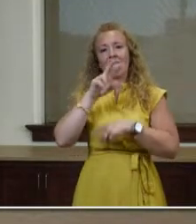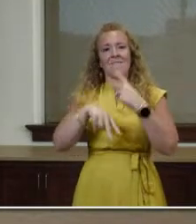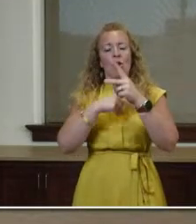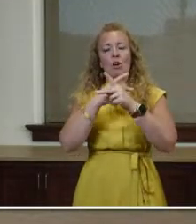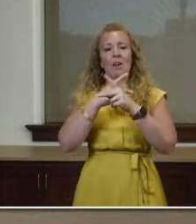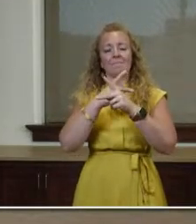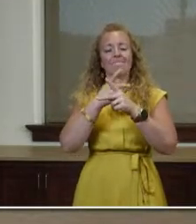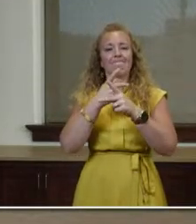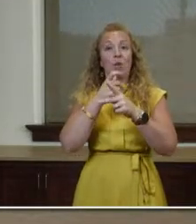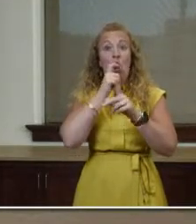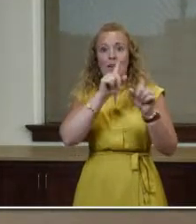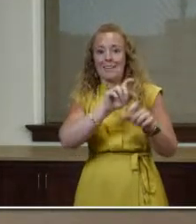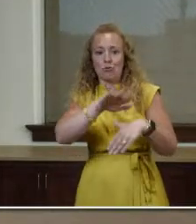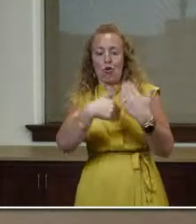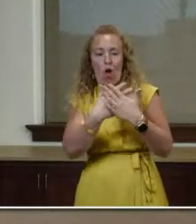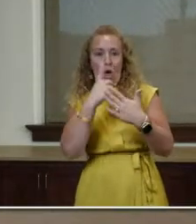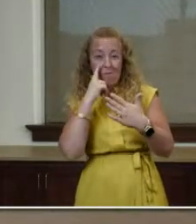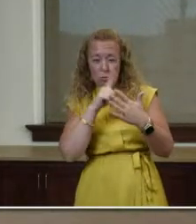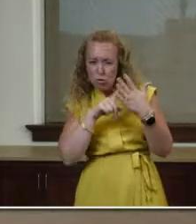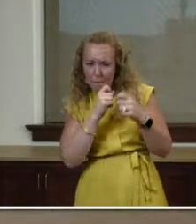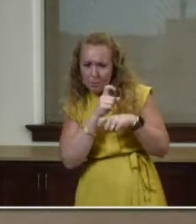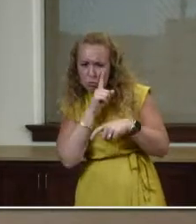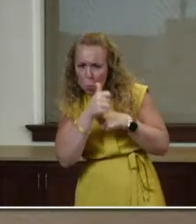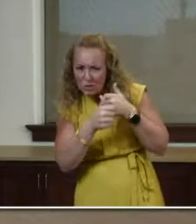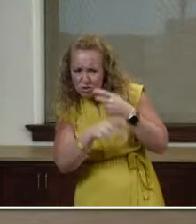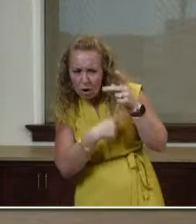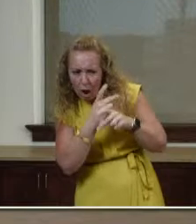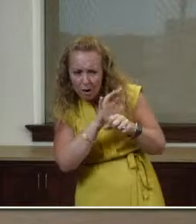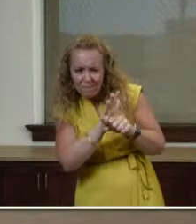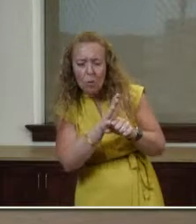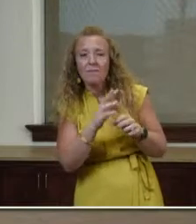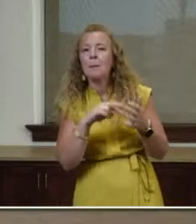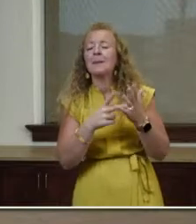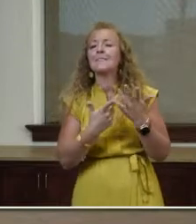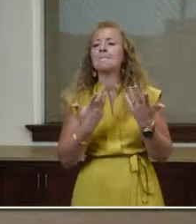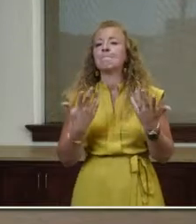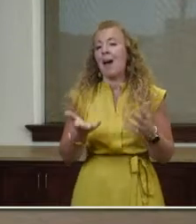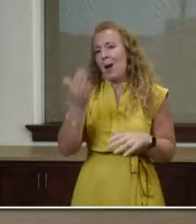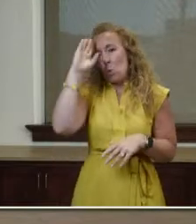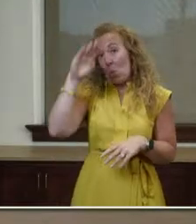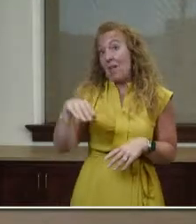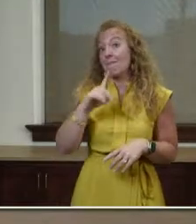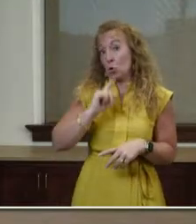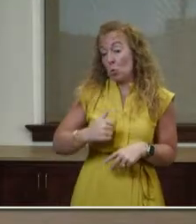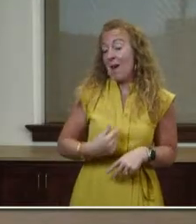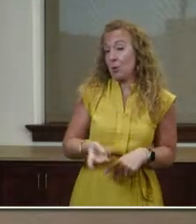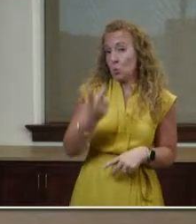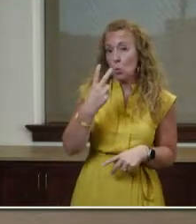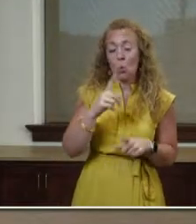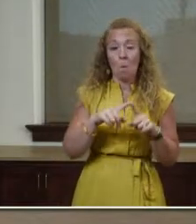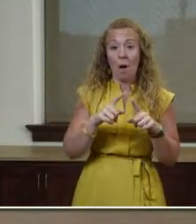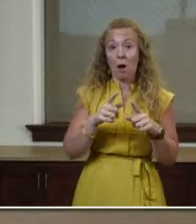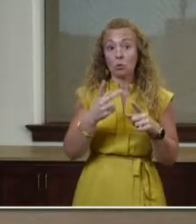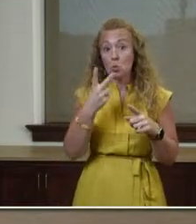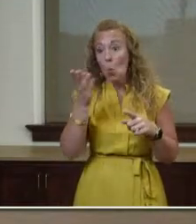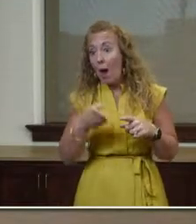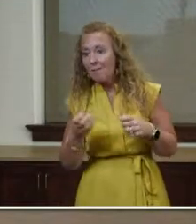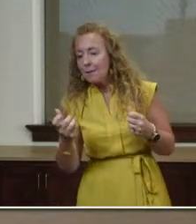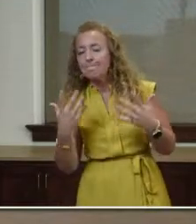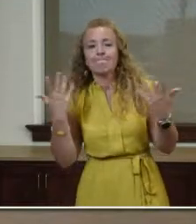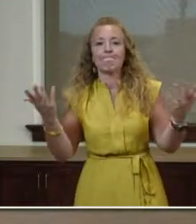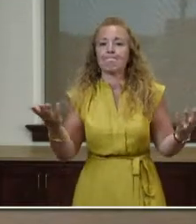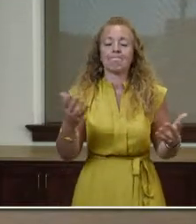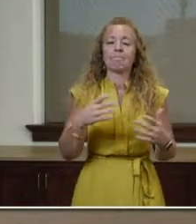samples were tested, so I can't tell you a proportion or a rate, just that there were 2 cases. But again, our cases